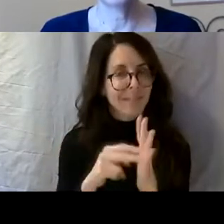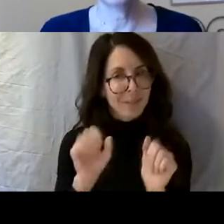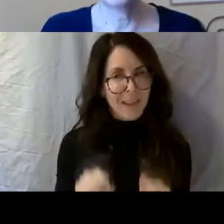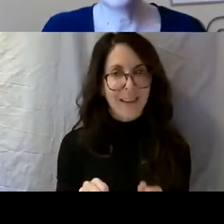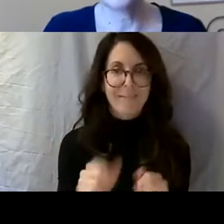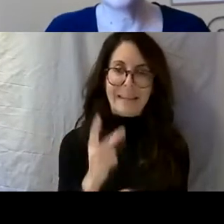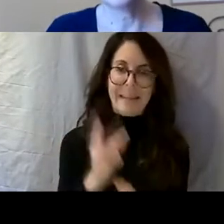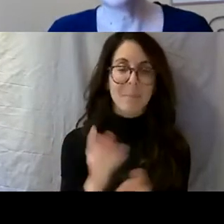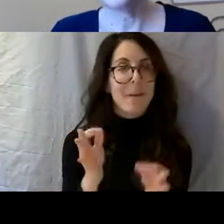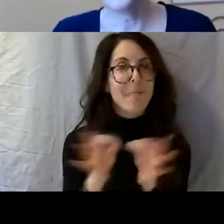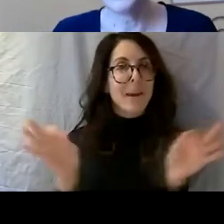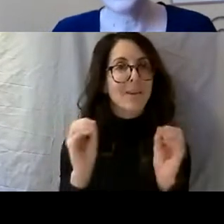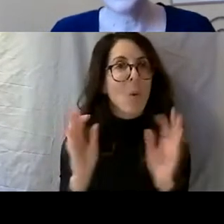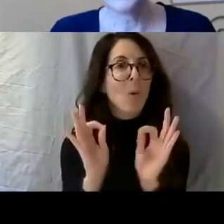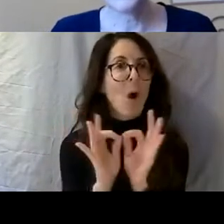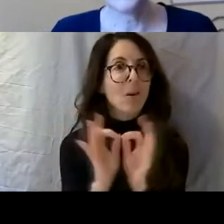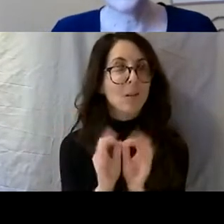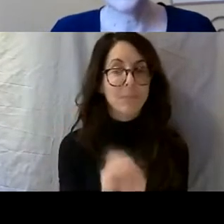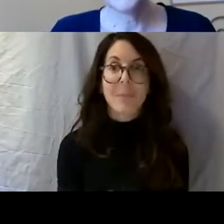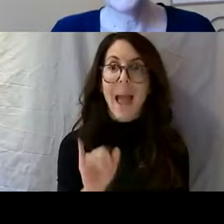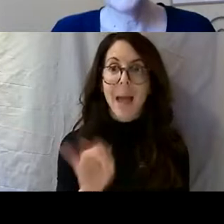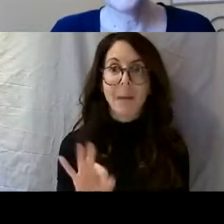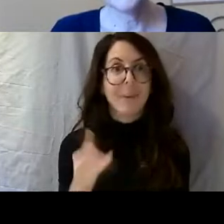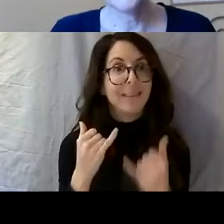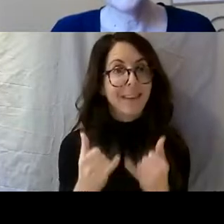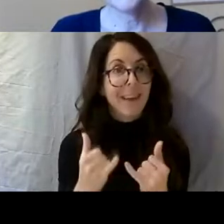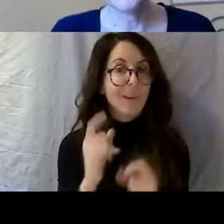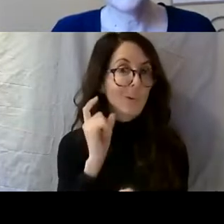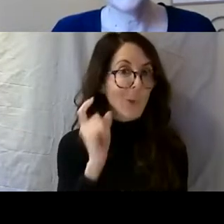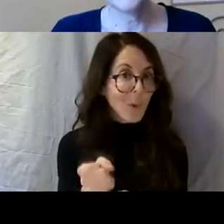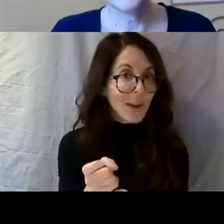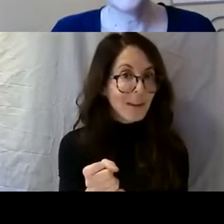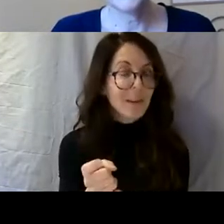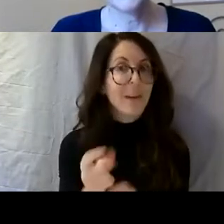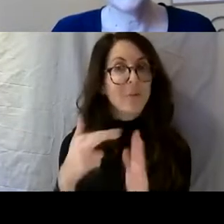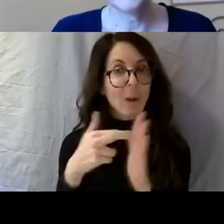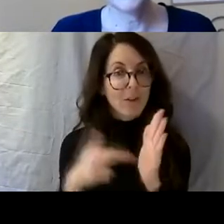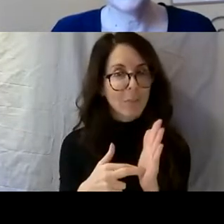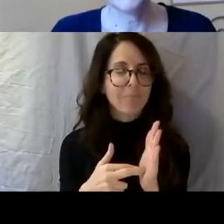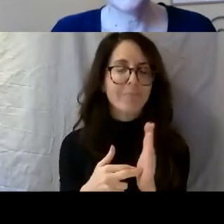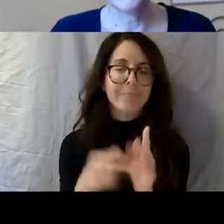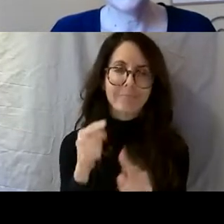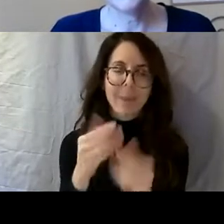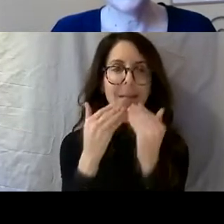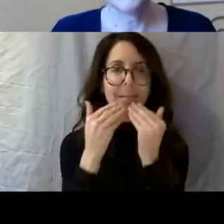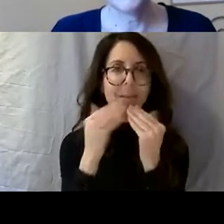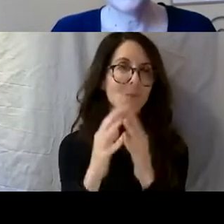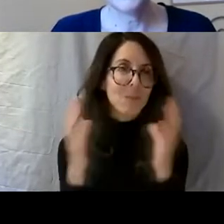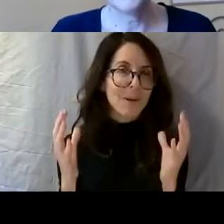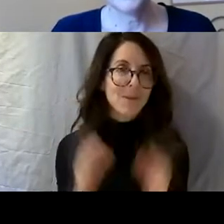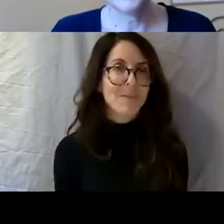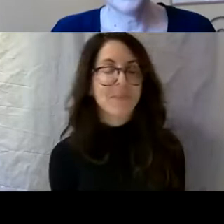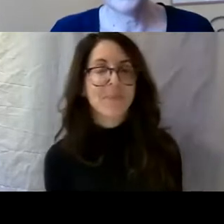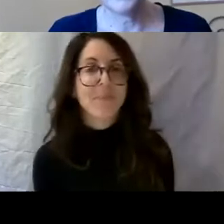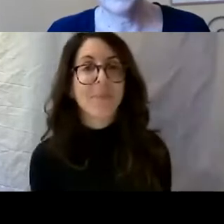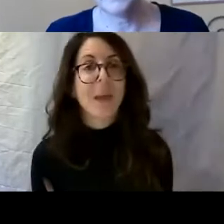attend. And if you donated when you registered today for this session, a very special thank you to you too. With that, I'd like to